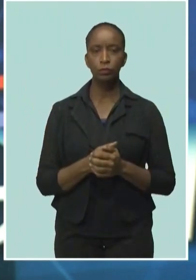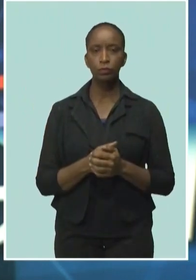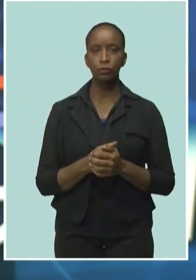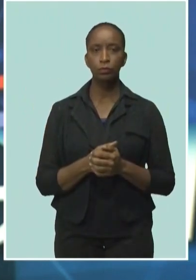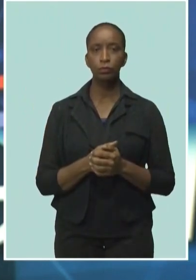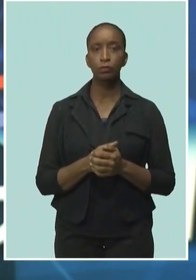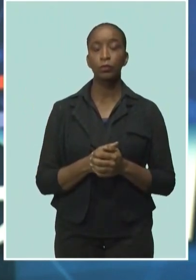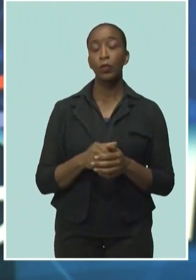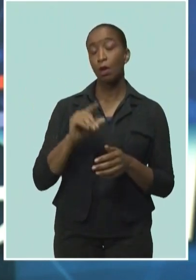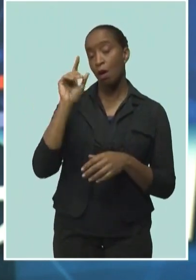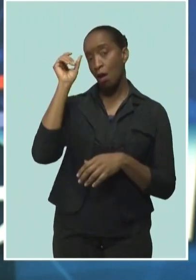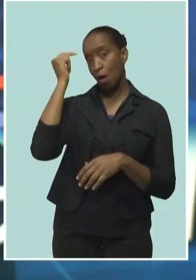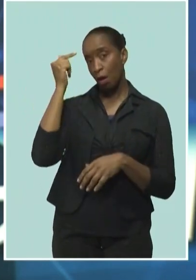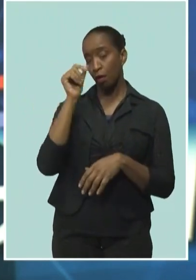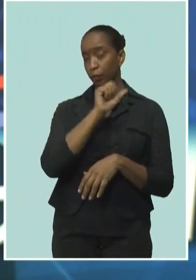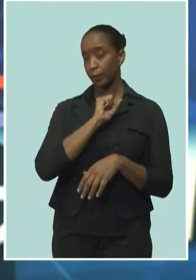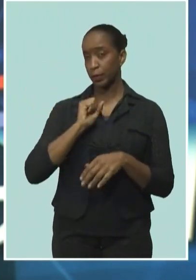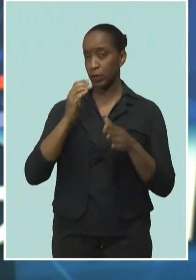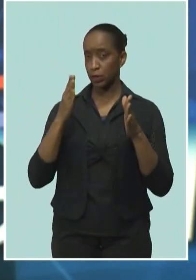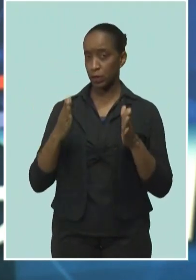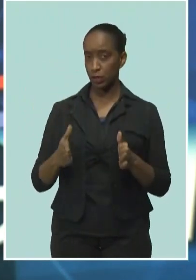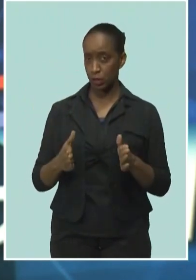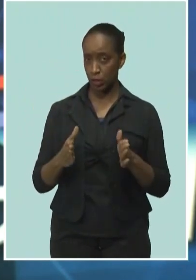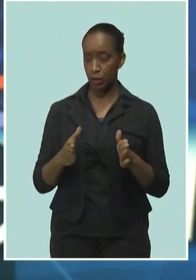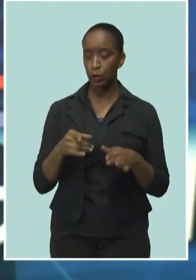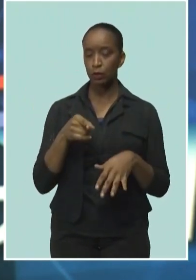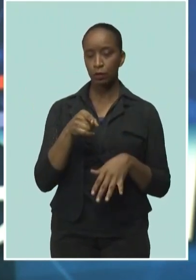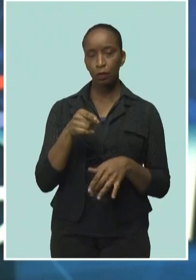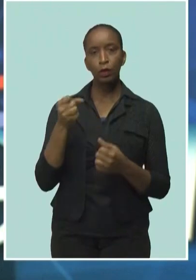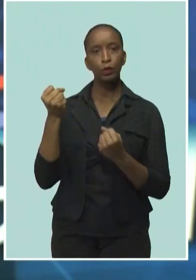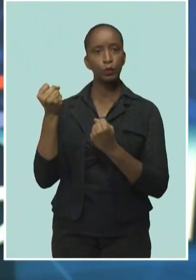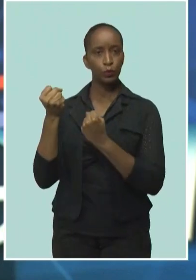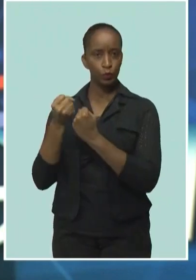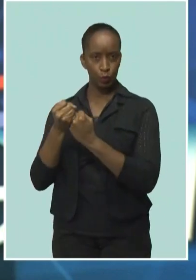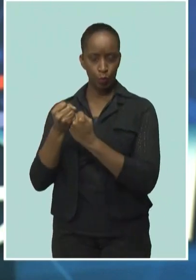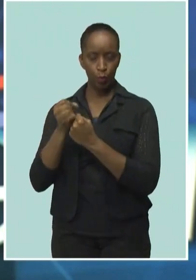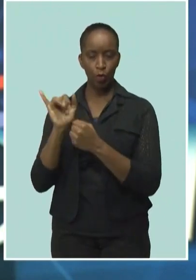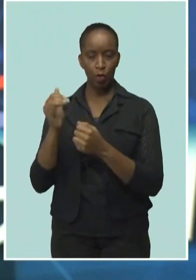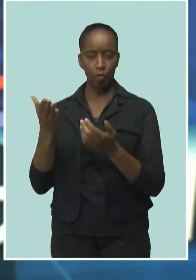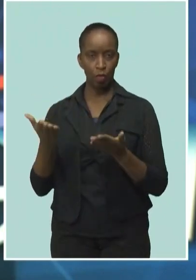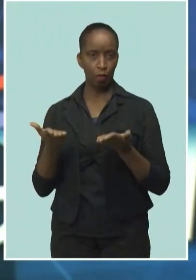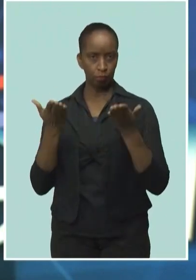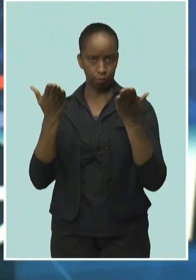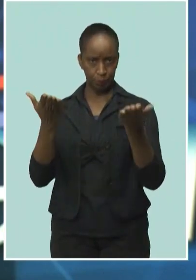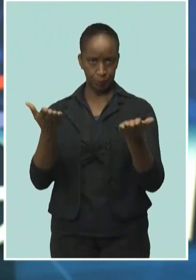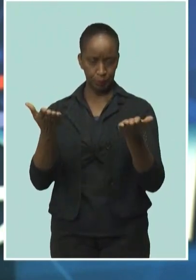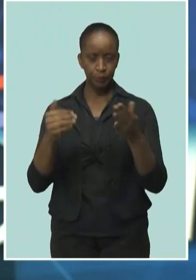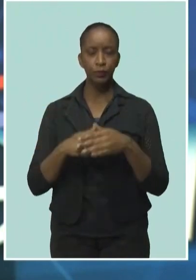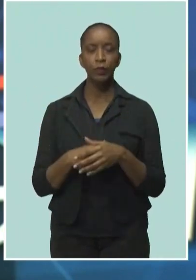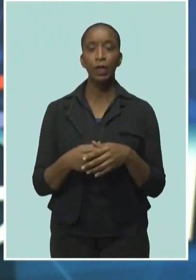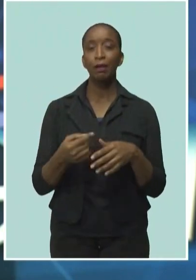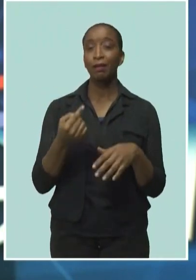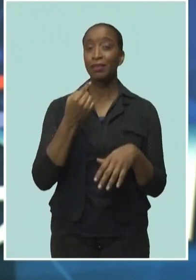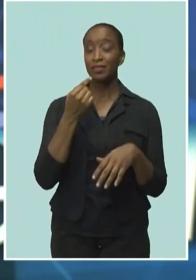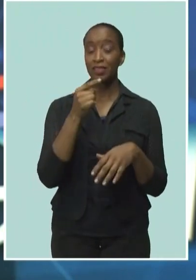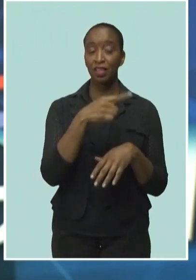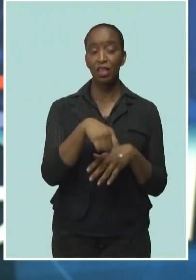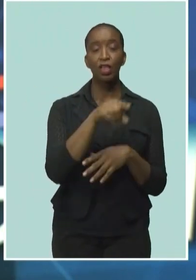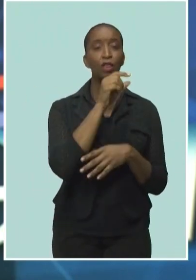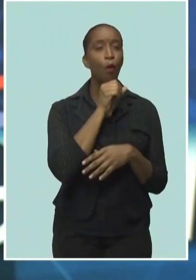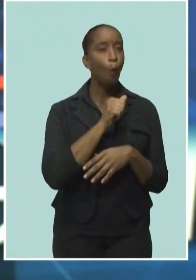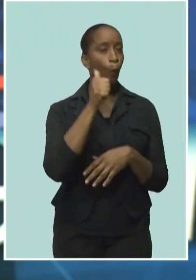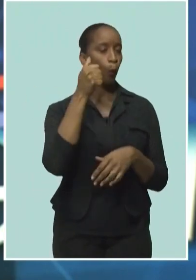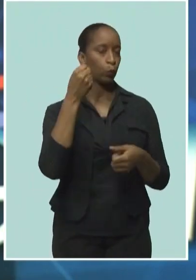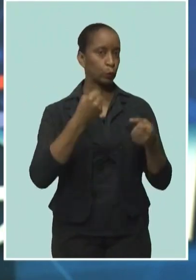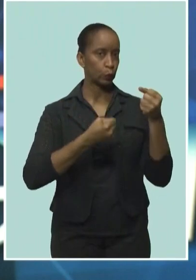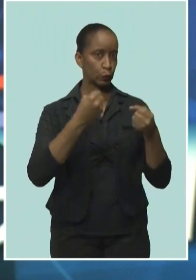rose in support of the amendments to the road traffic bill, says there is a level of impatience among some motorists towards the older